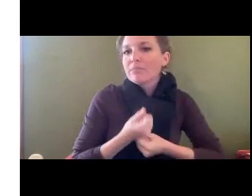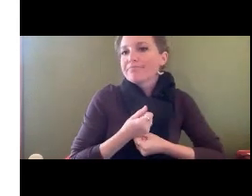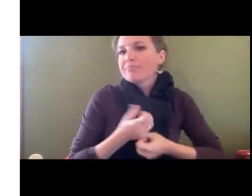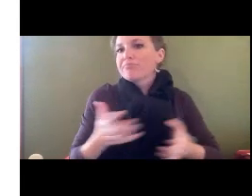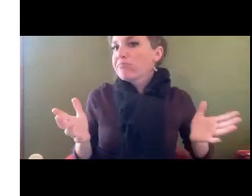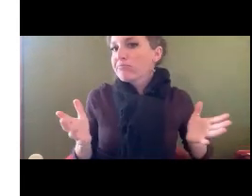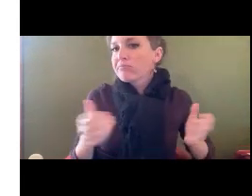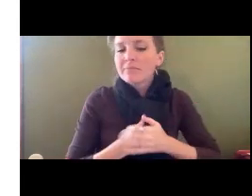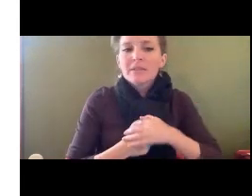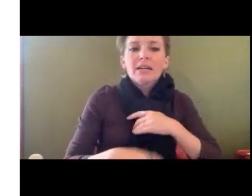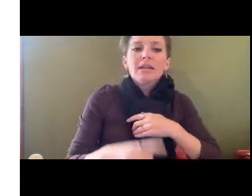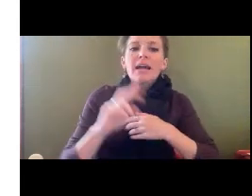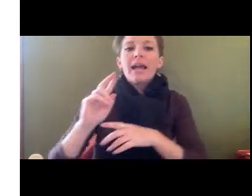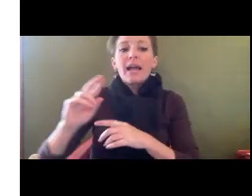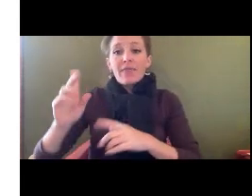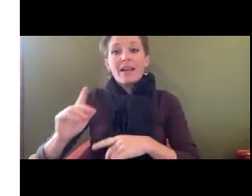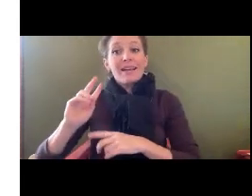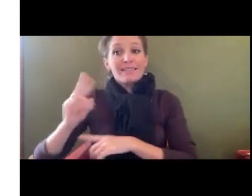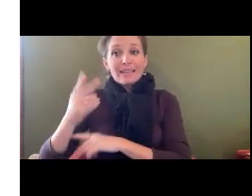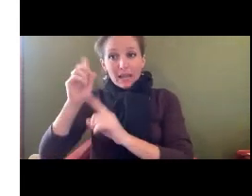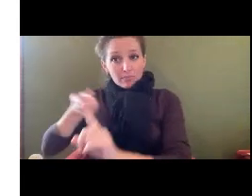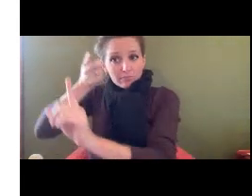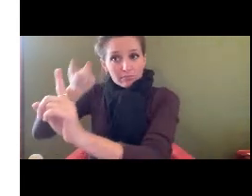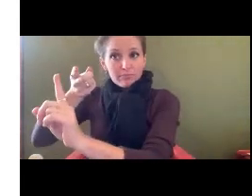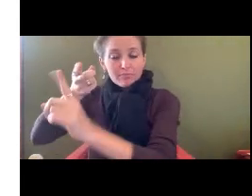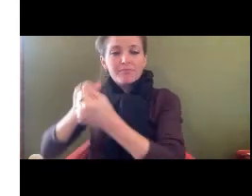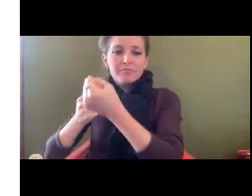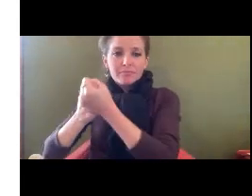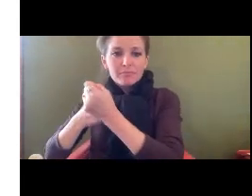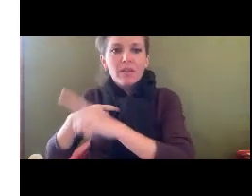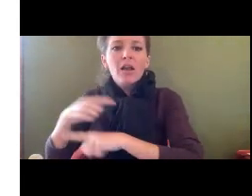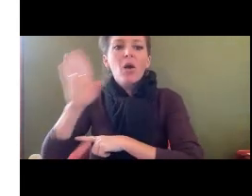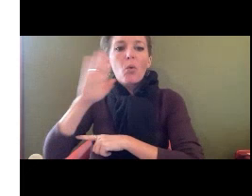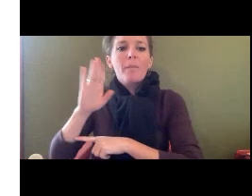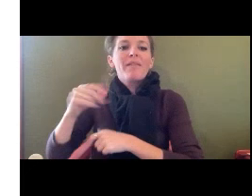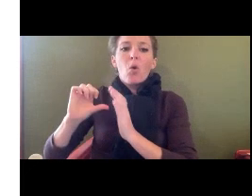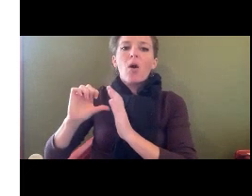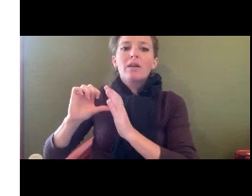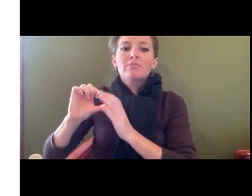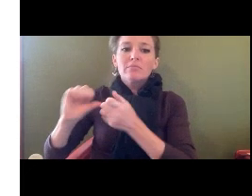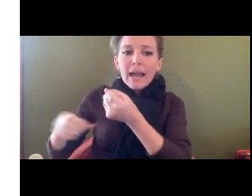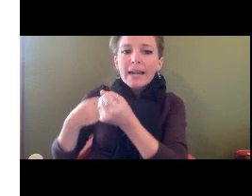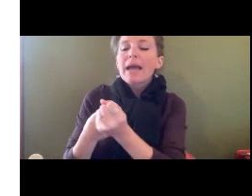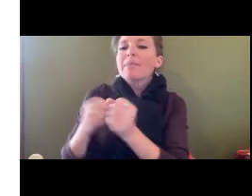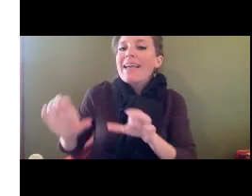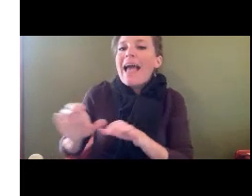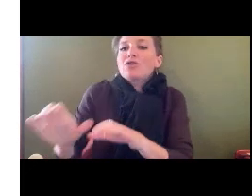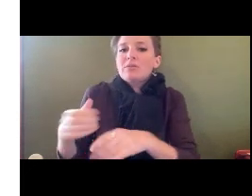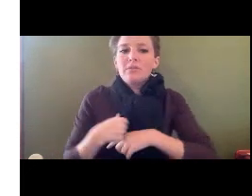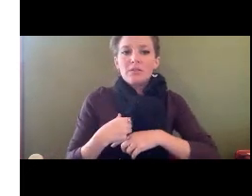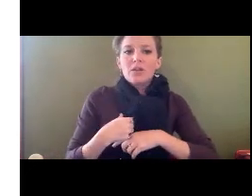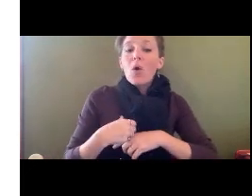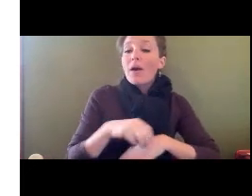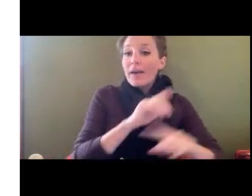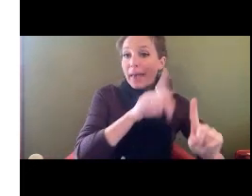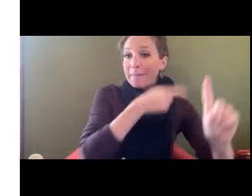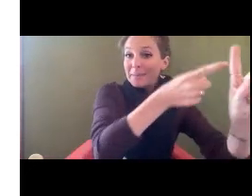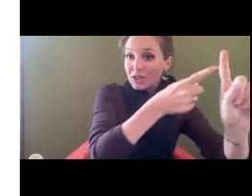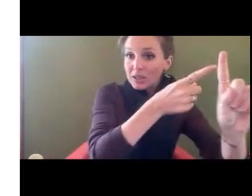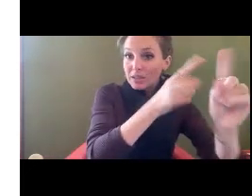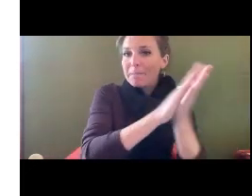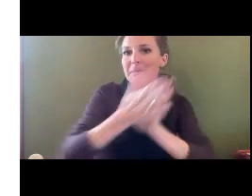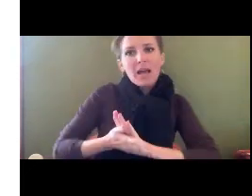pillar, where this will focus on the role of climate finance to turn ambition into action. So I'd